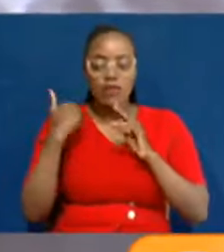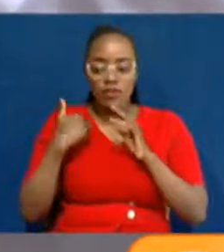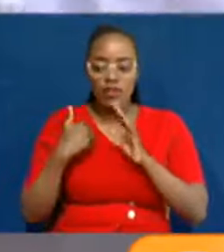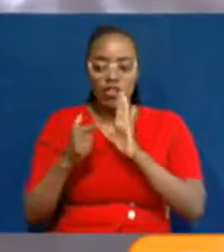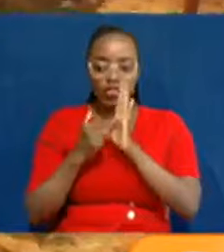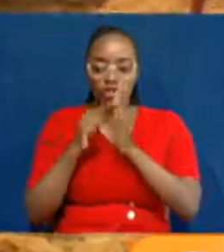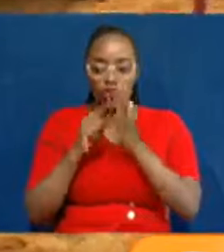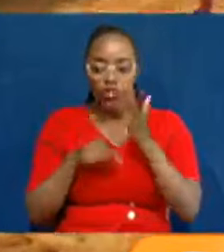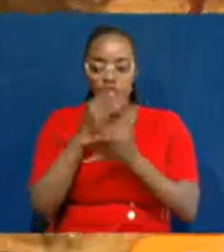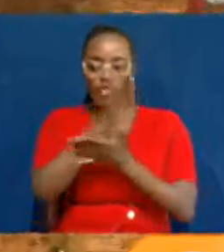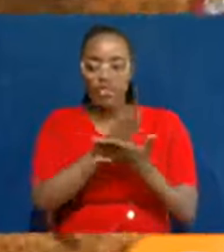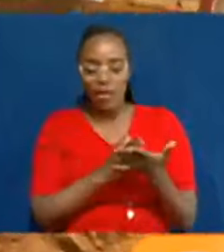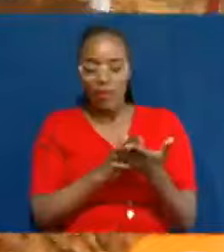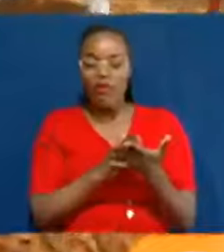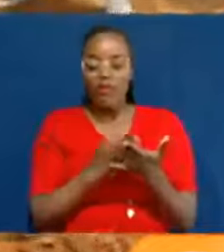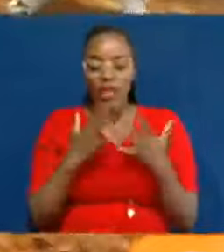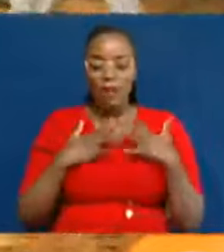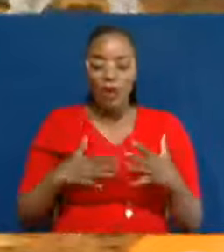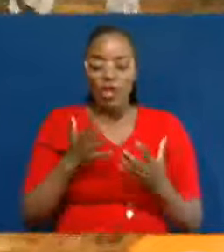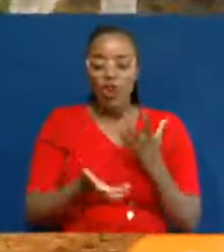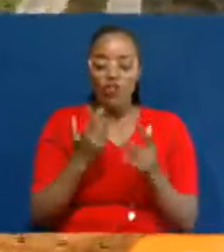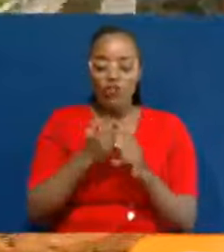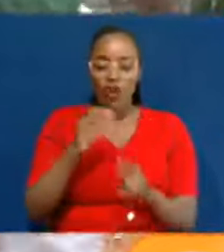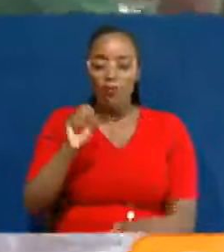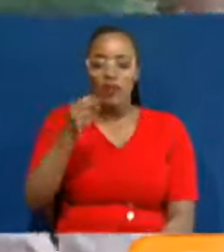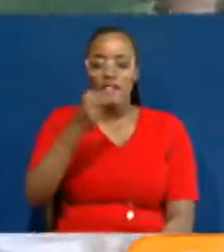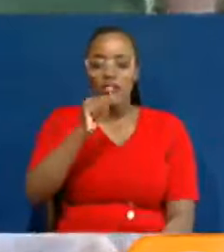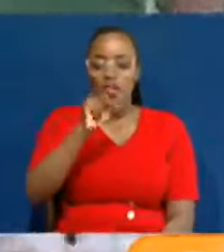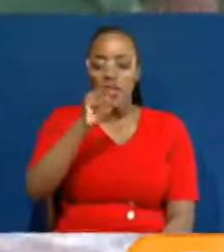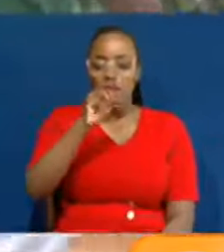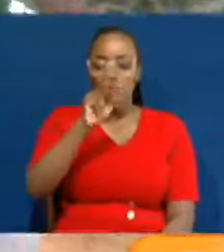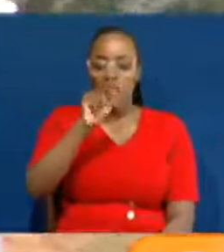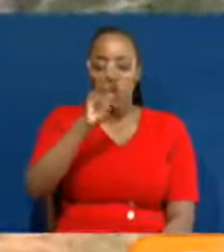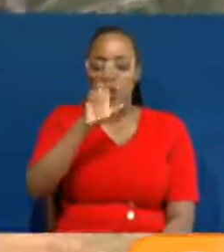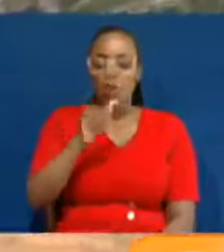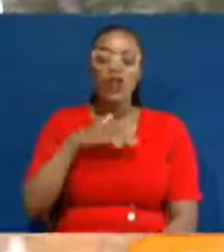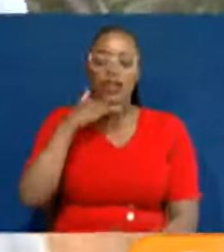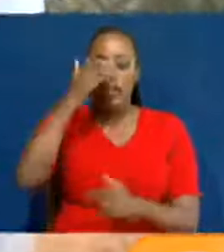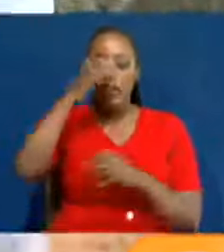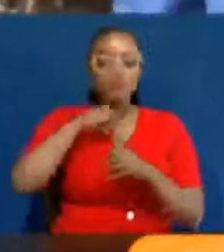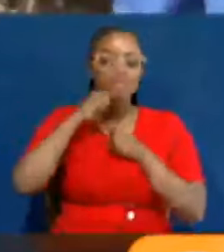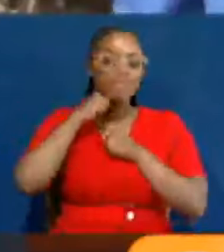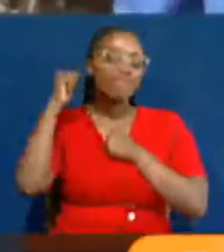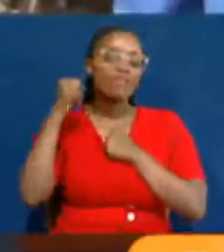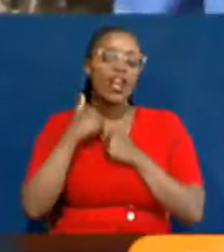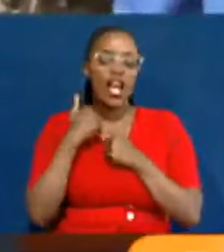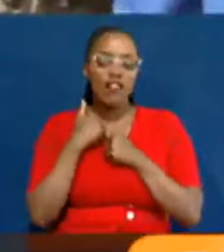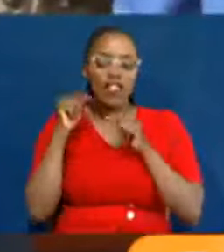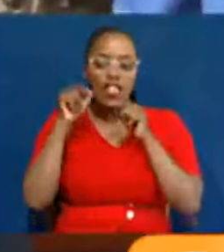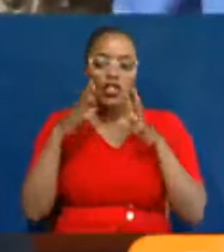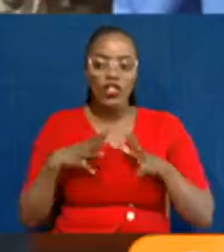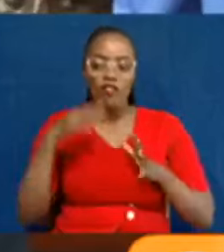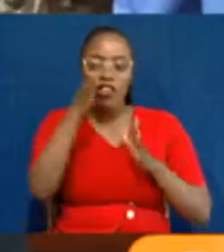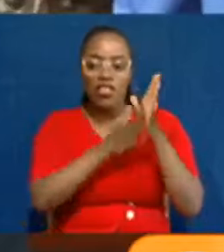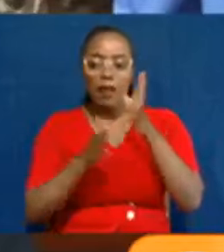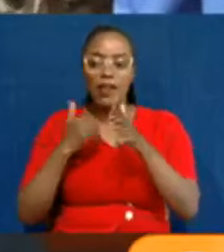showed that some of the persons exhumed at Shakahola had died as a result of strangulation. The accused persons had planned